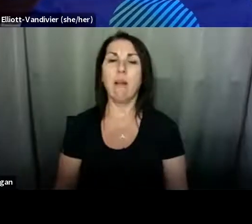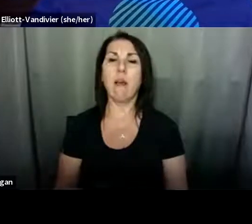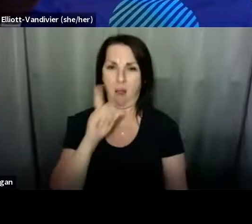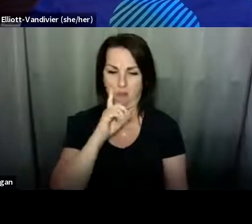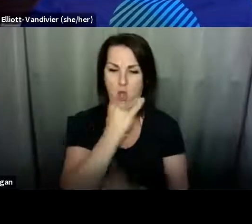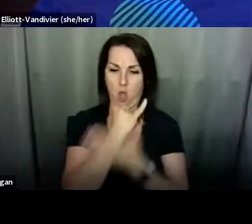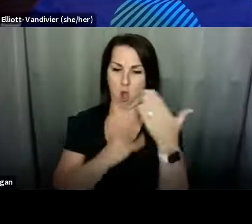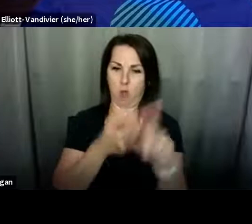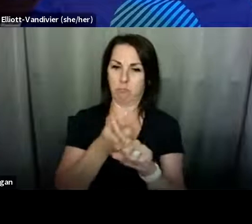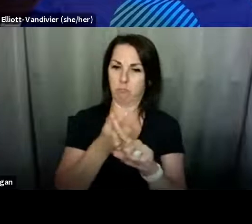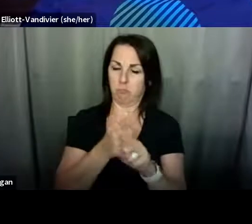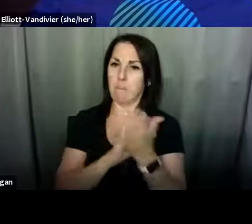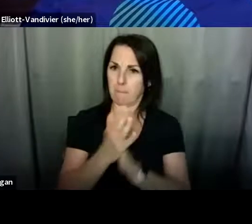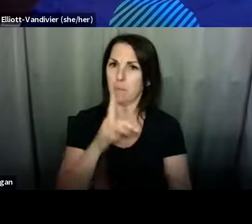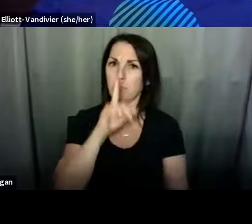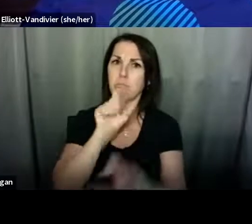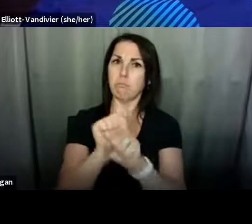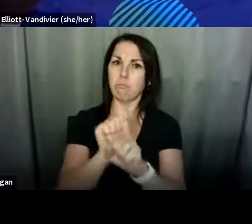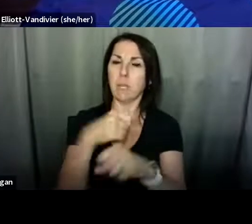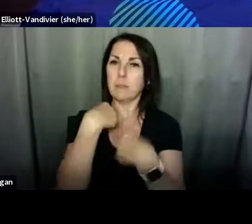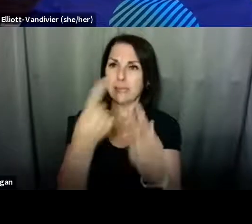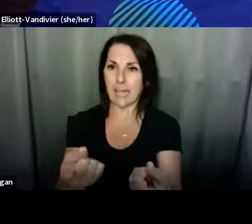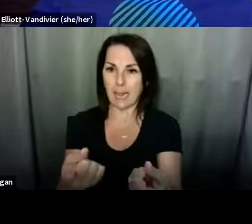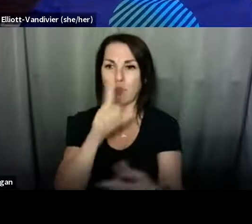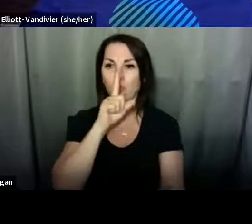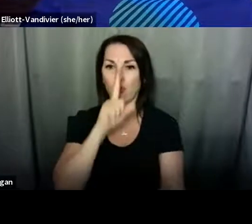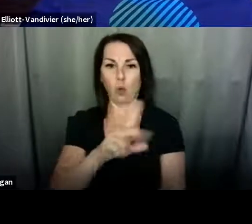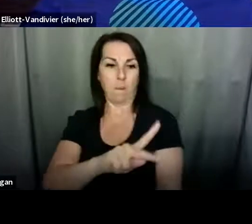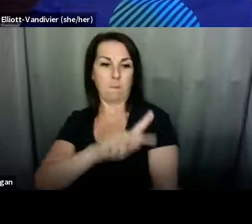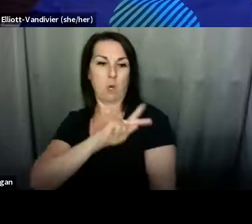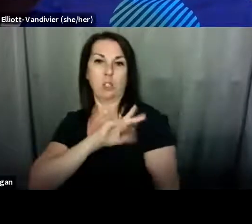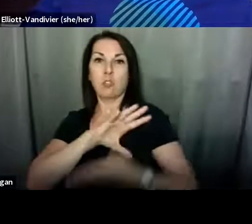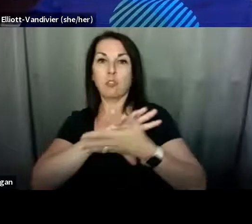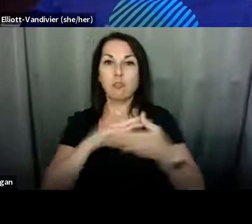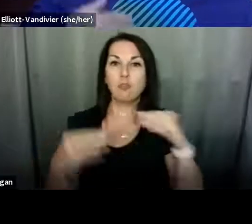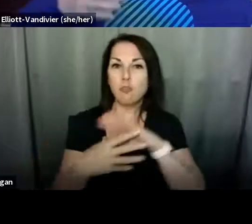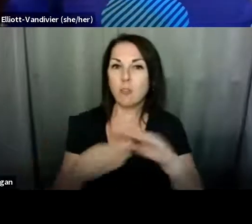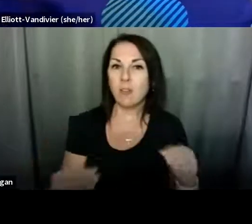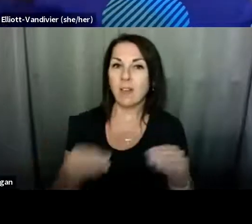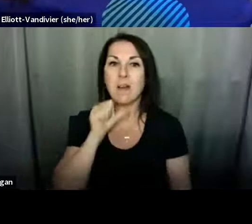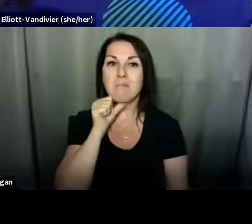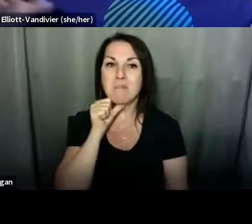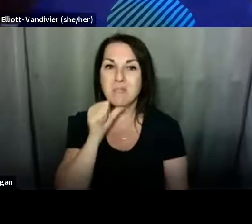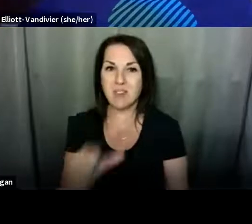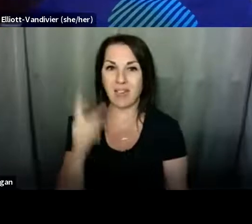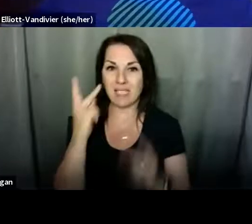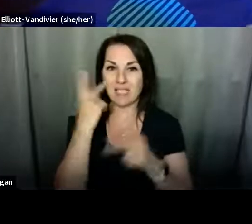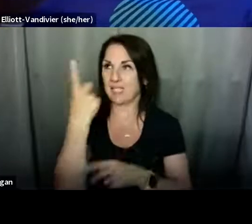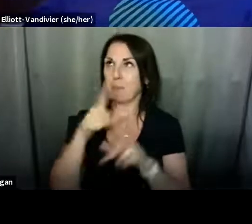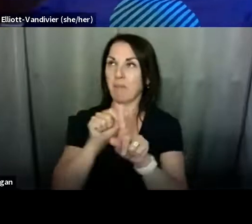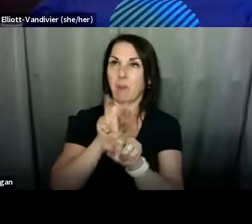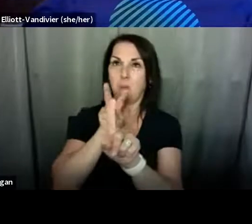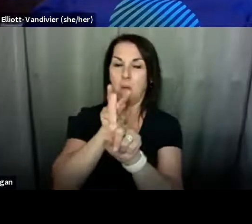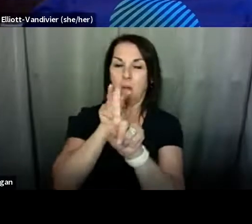artwork authentic, because I'm telling a real, personal story. I'm not looking at something from the